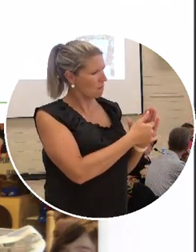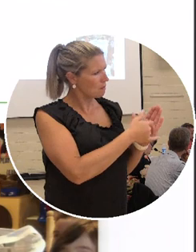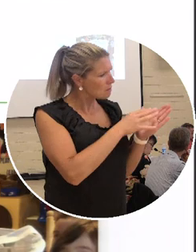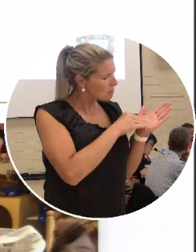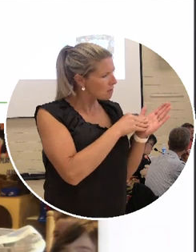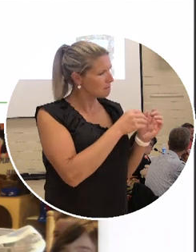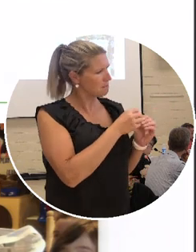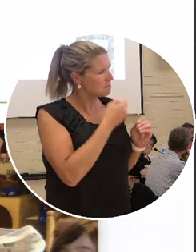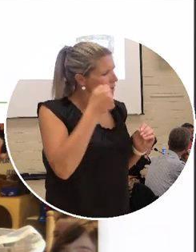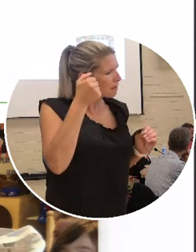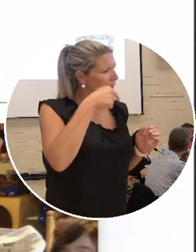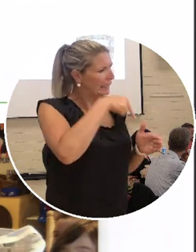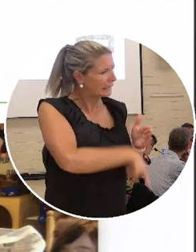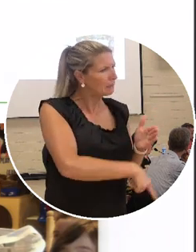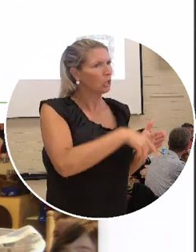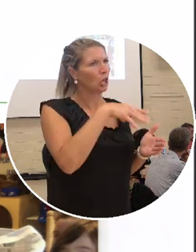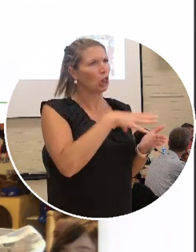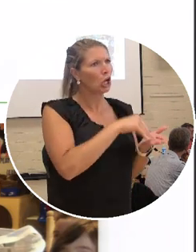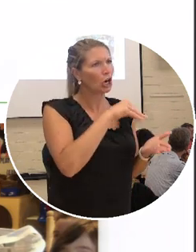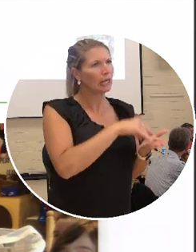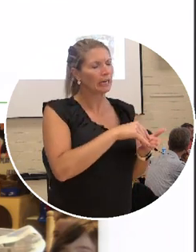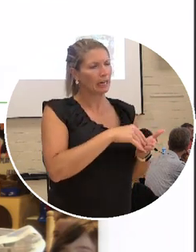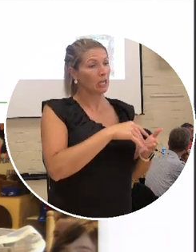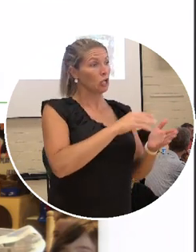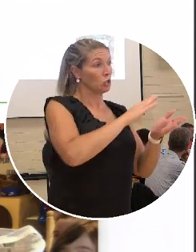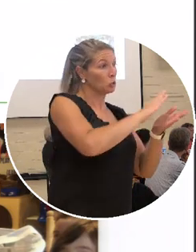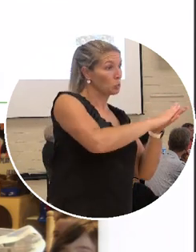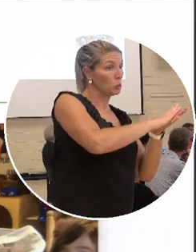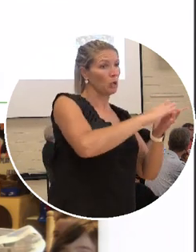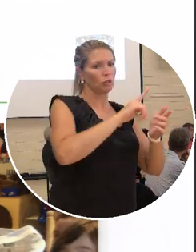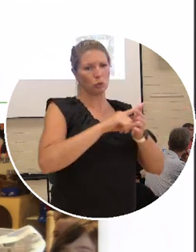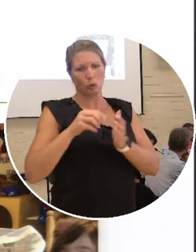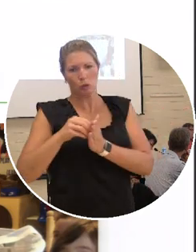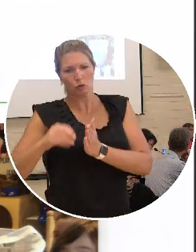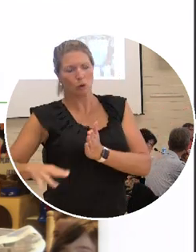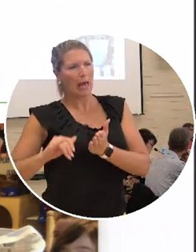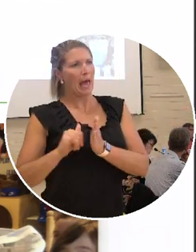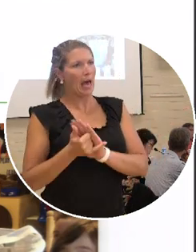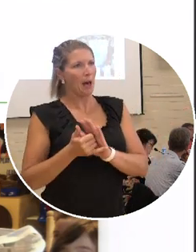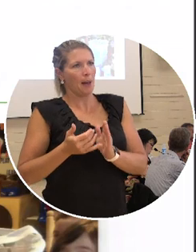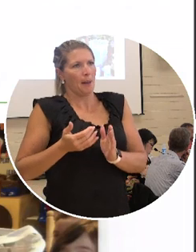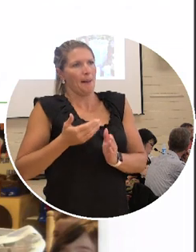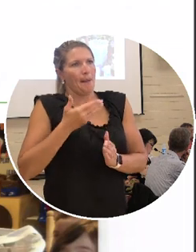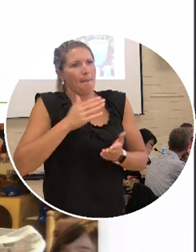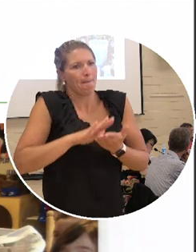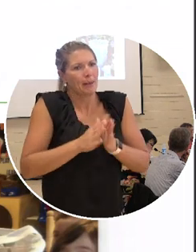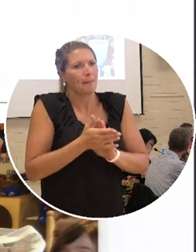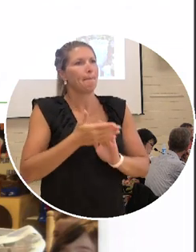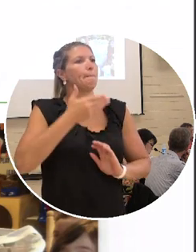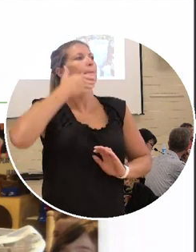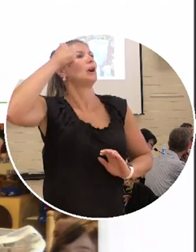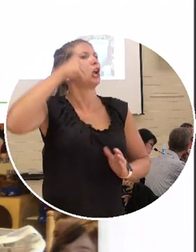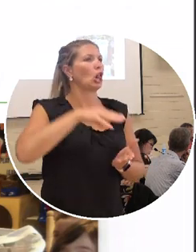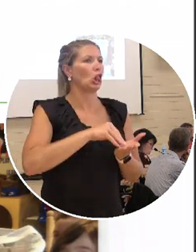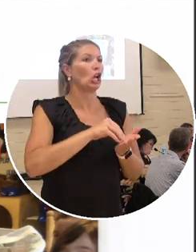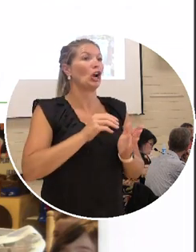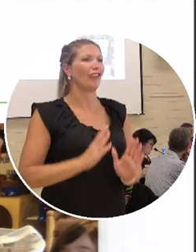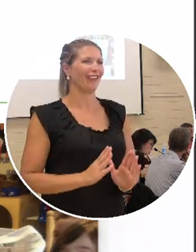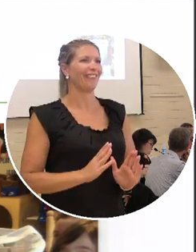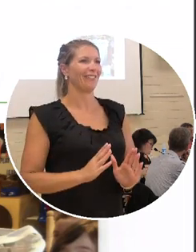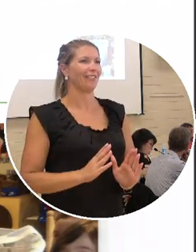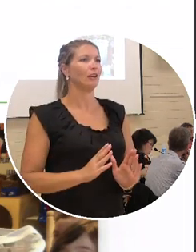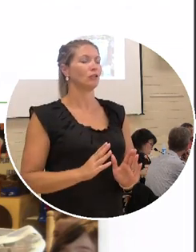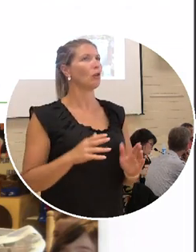into the individual schools, how we support and maximize student learning. So we'll unpack